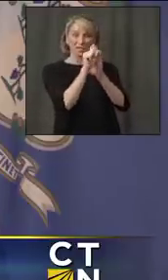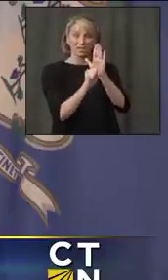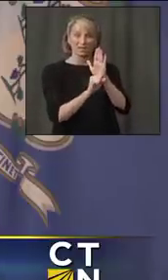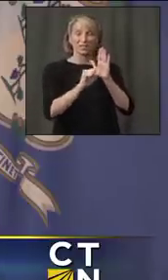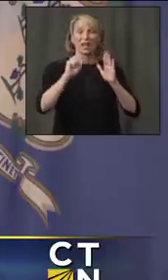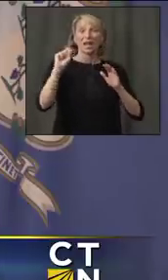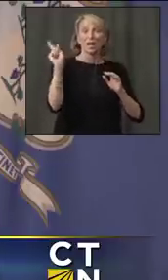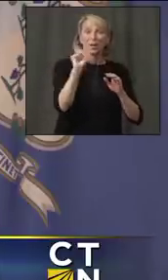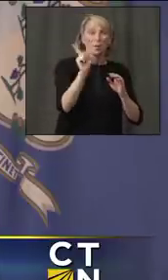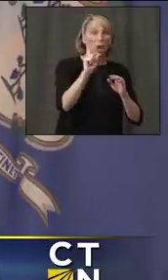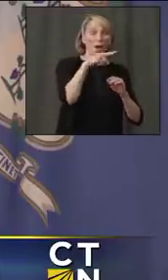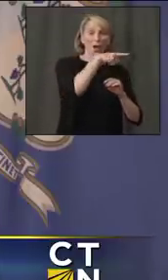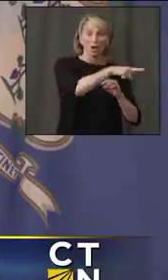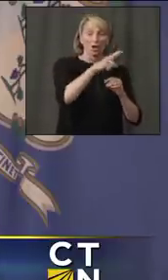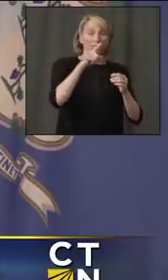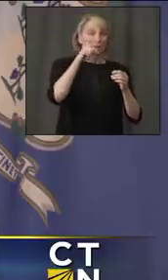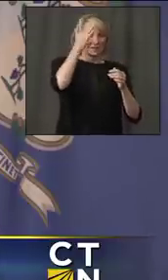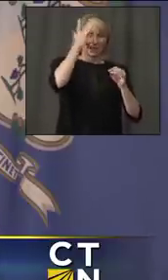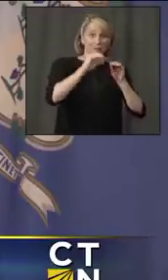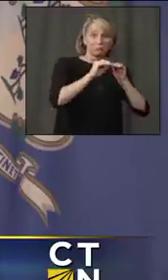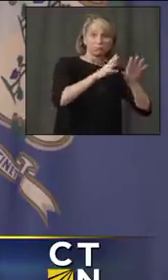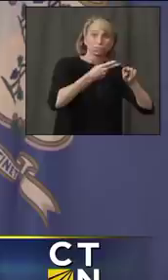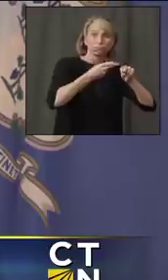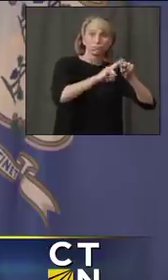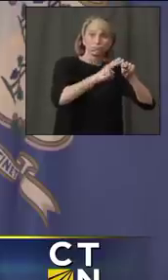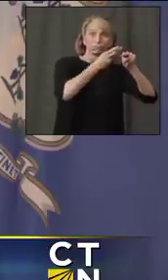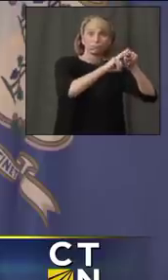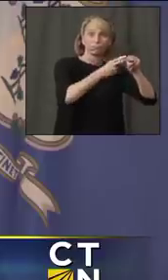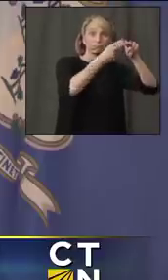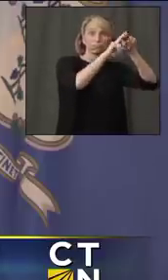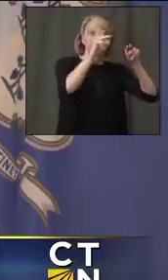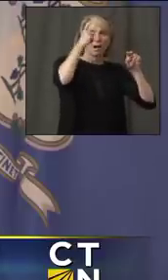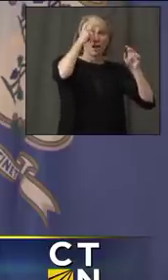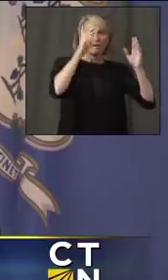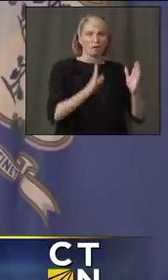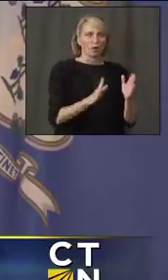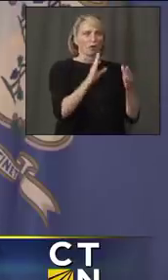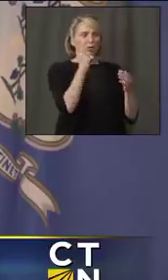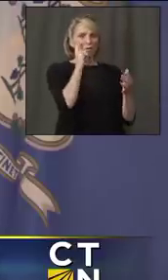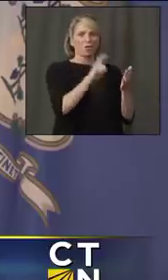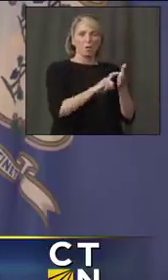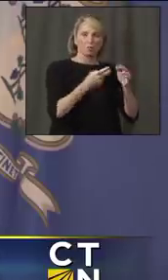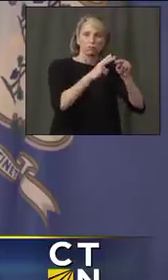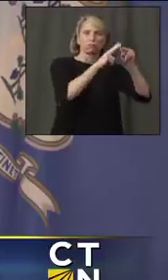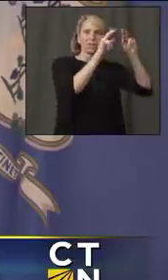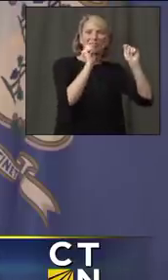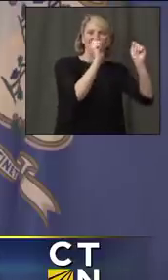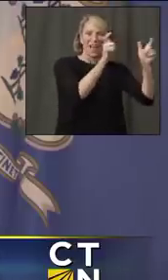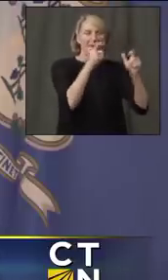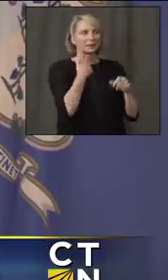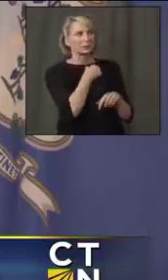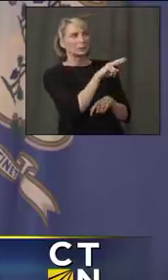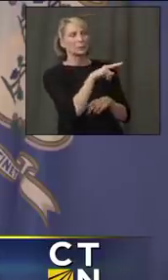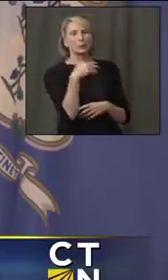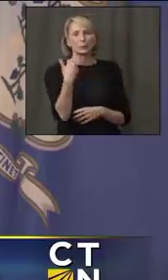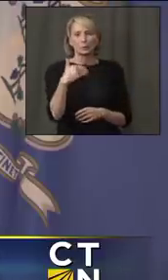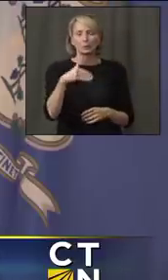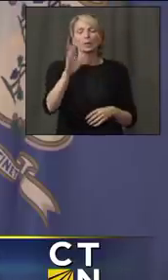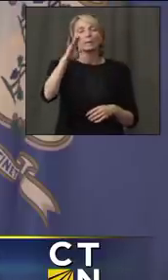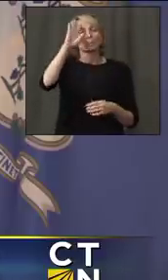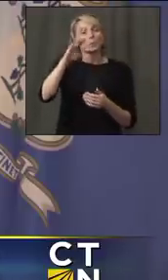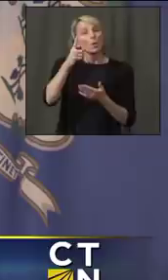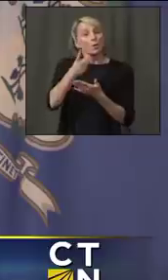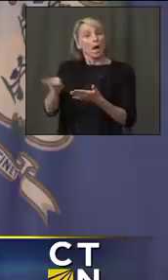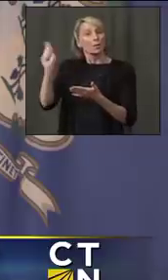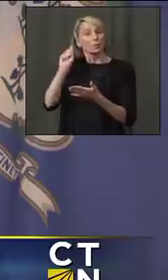14%. That's the hockey stick. It reminds you of what risk there is. You know, last week we announced that we were going to team with